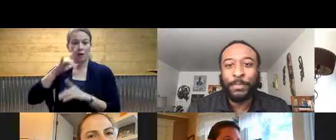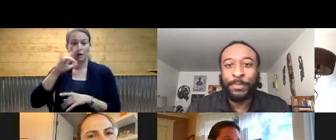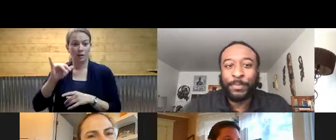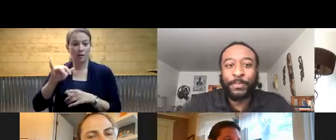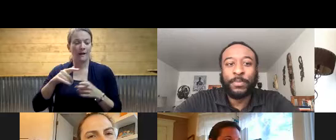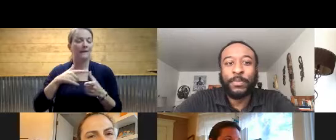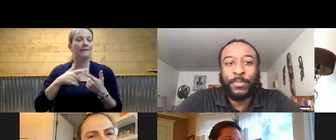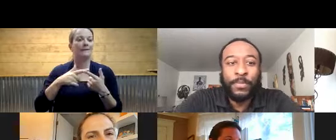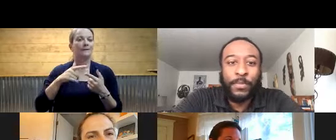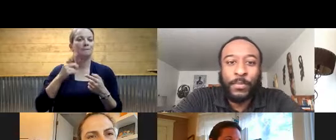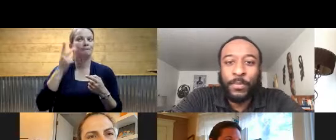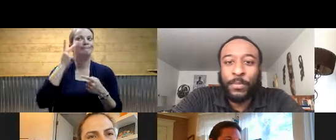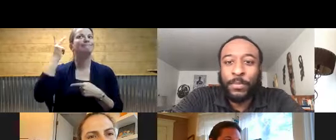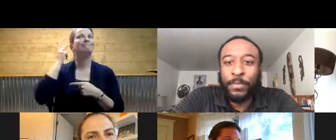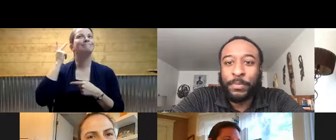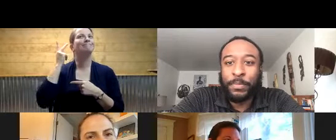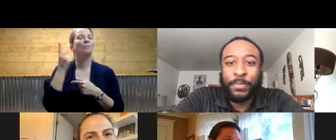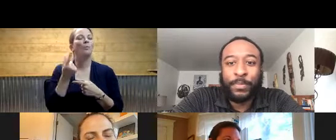spaces?